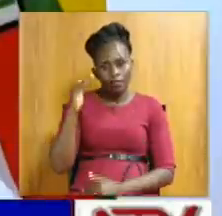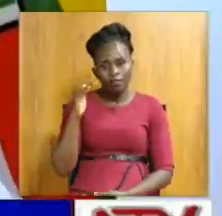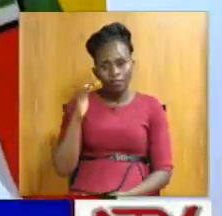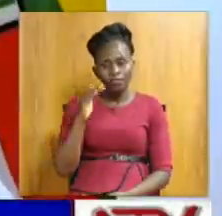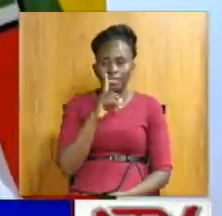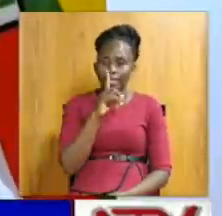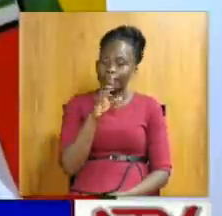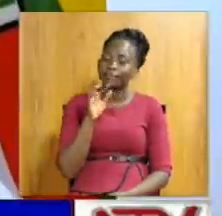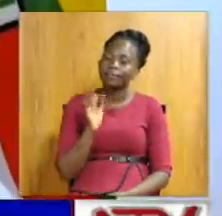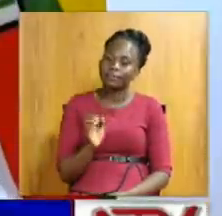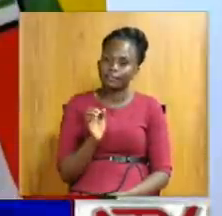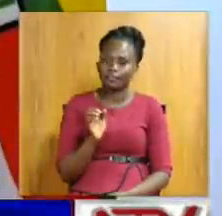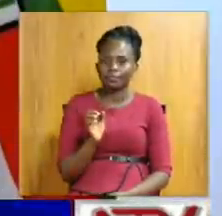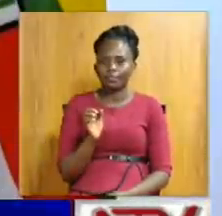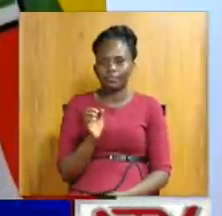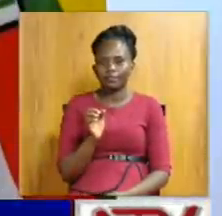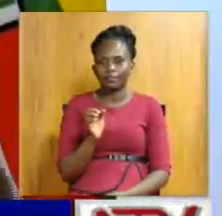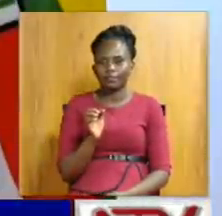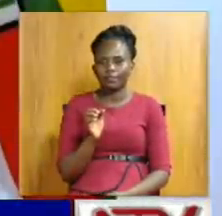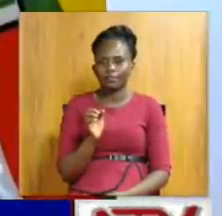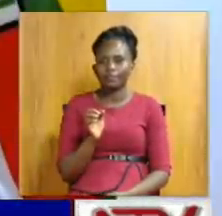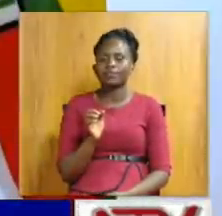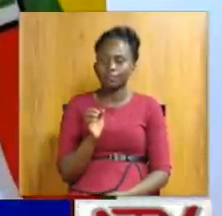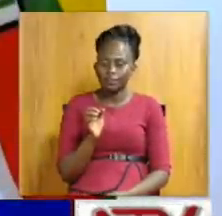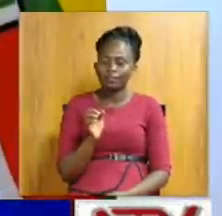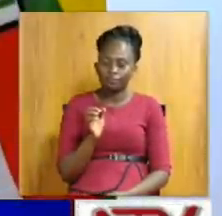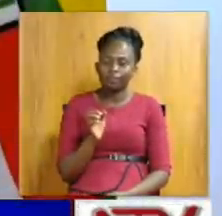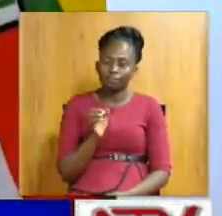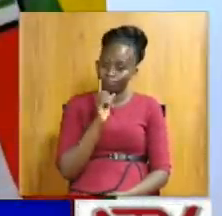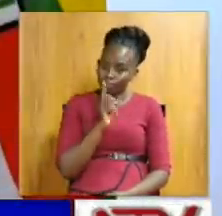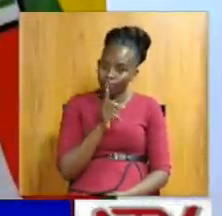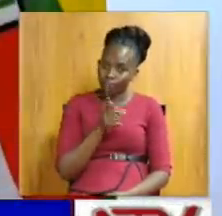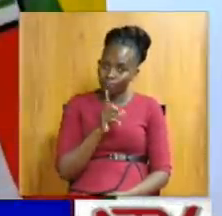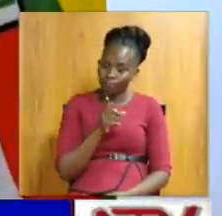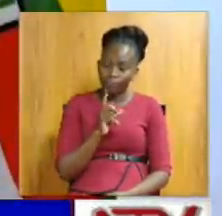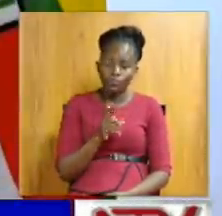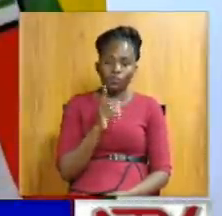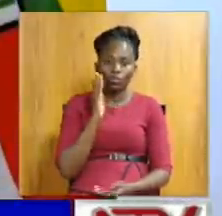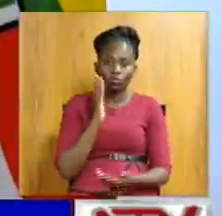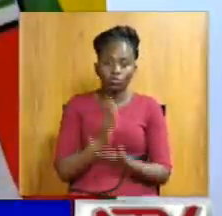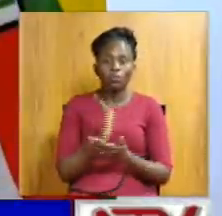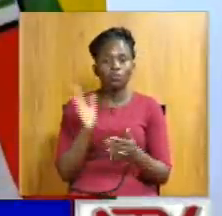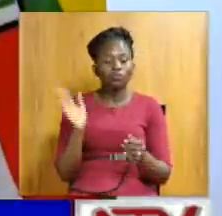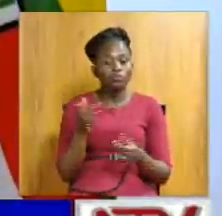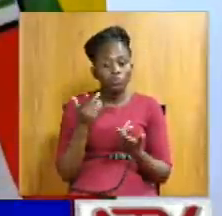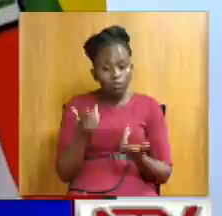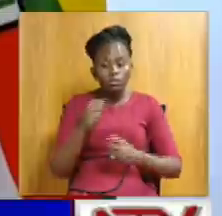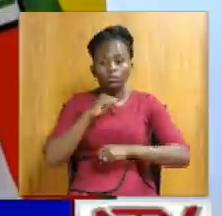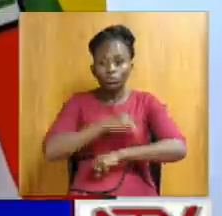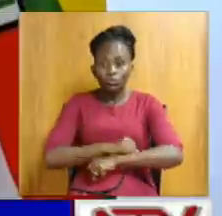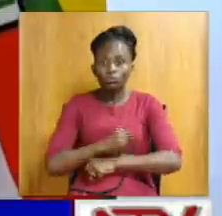of 18. That should not cause confusion. Don't stop school children from traveling